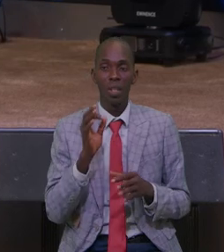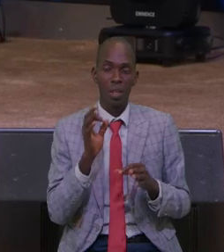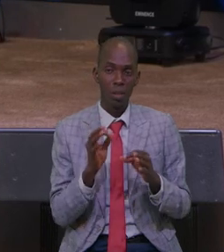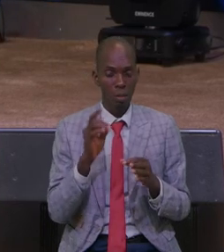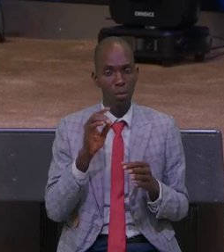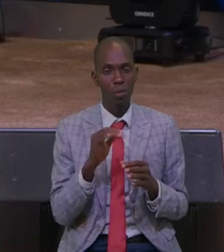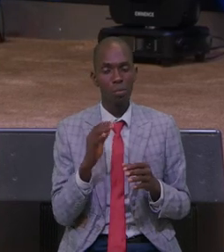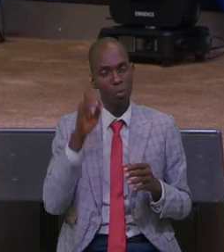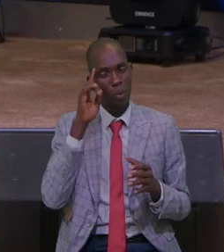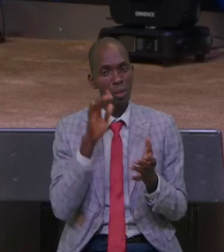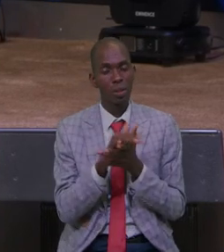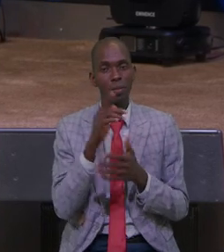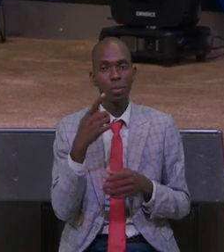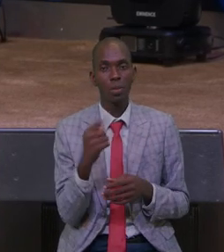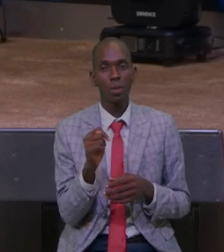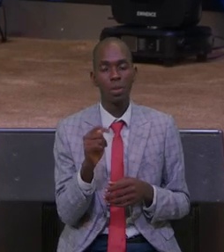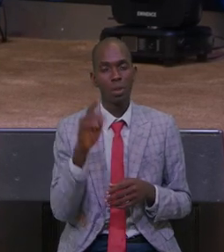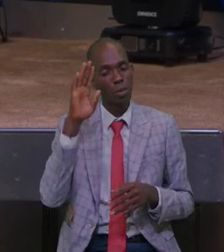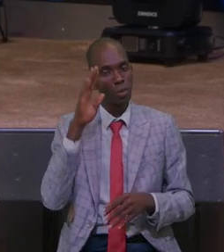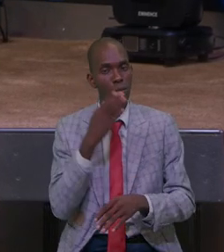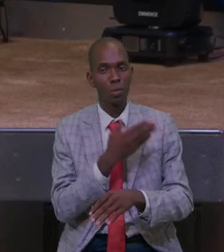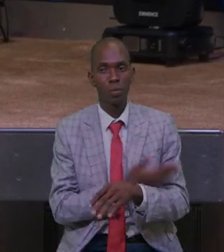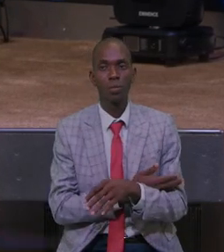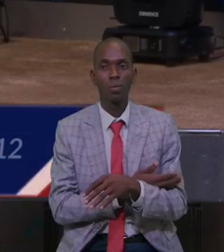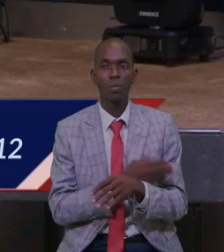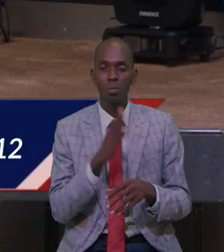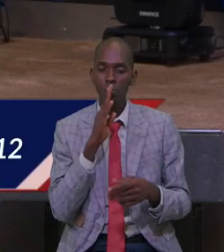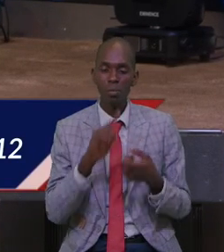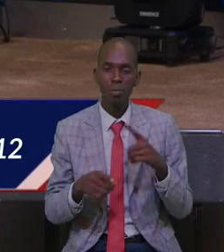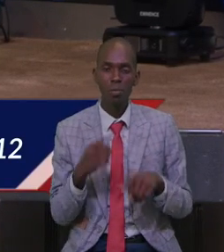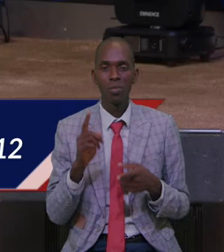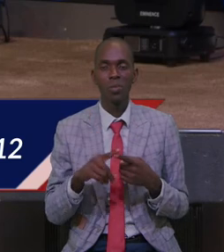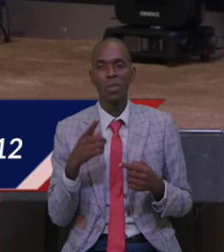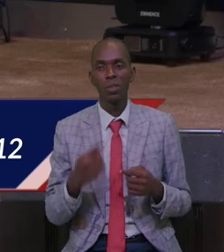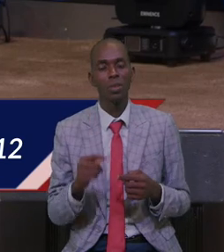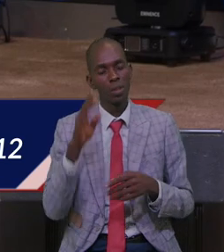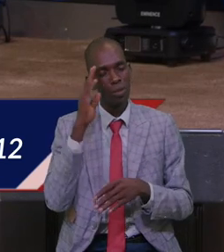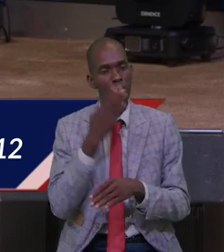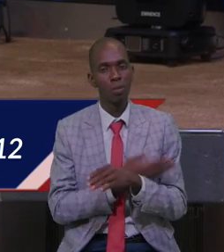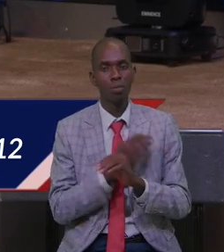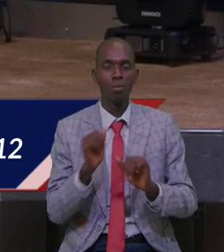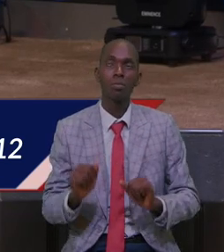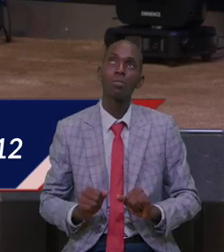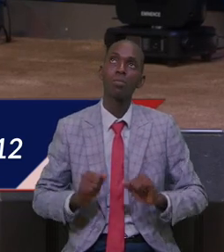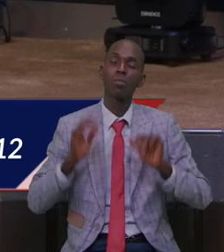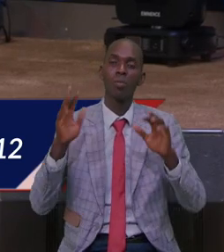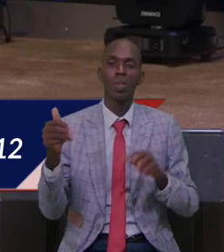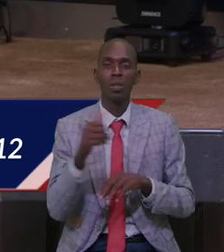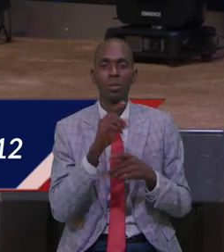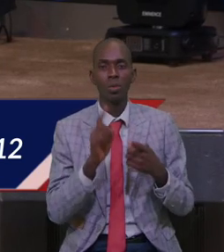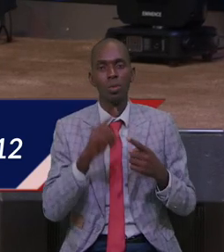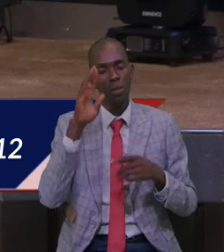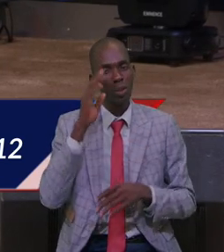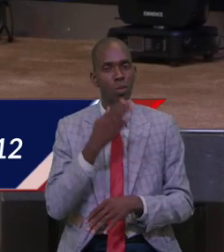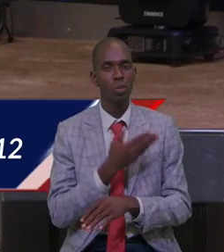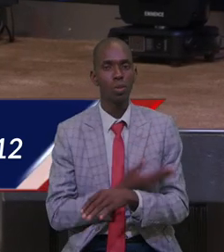the Son, befriend the Son, yield allegiance to the Son, give your whole heart and